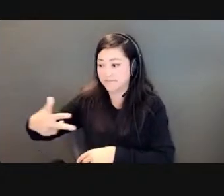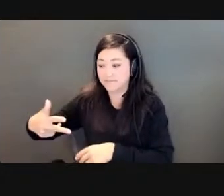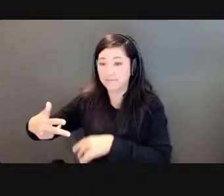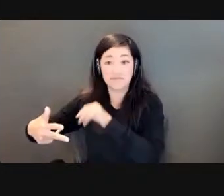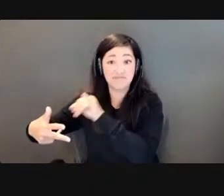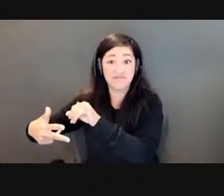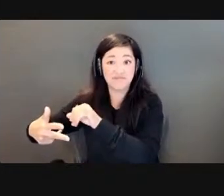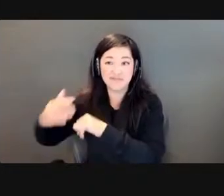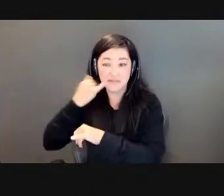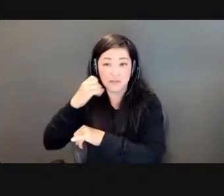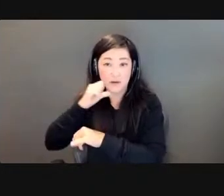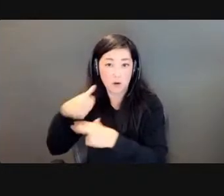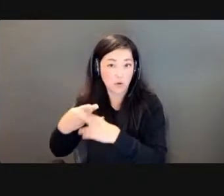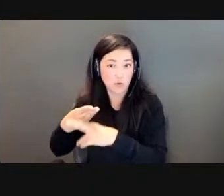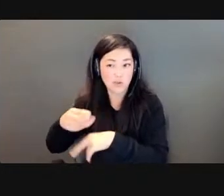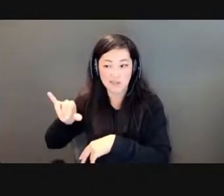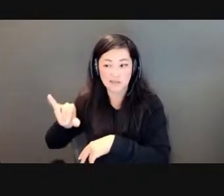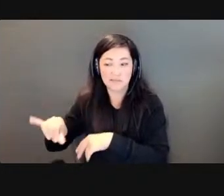not using it.